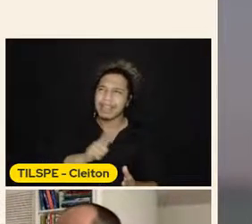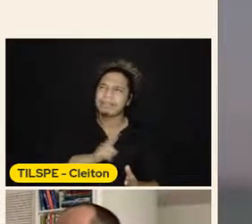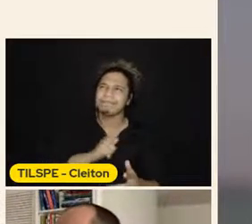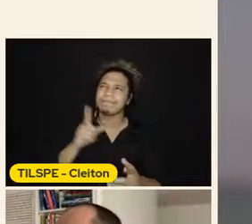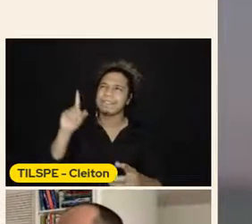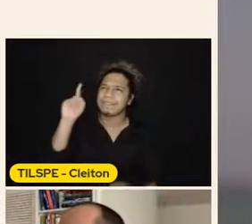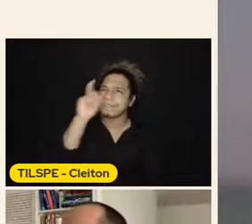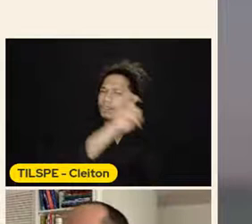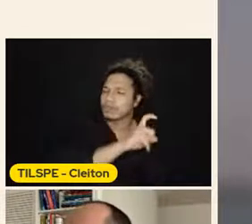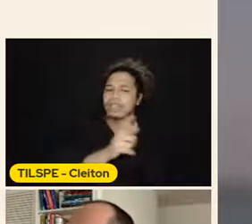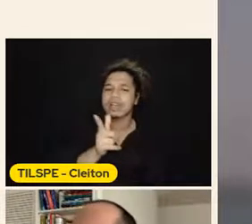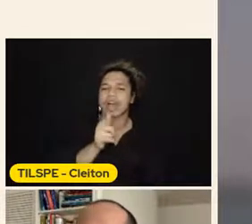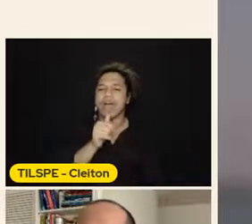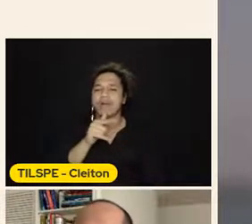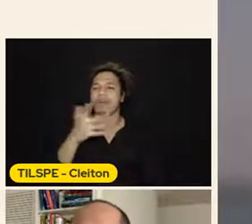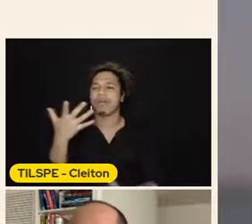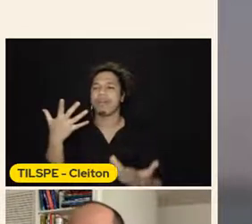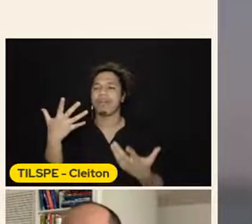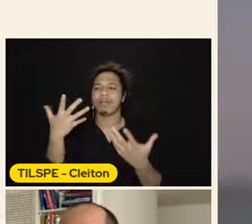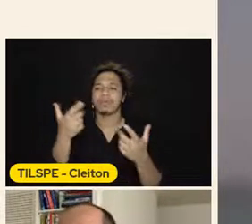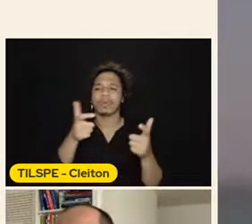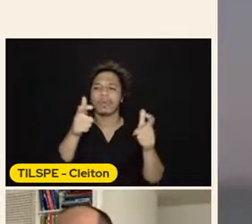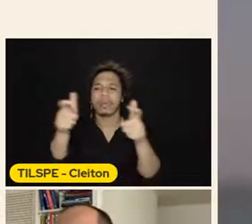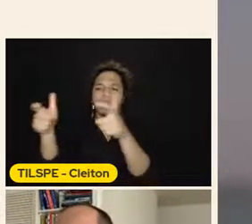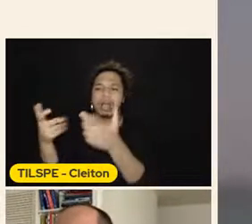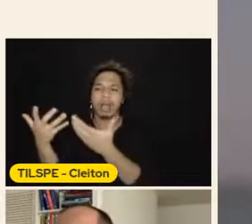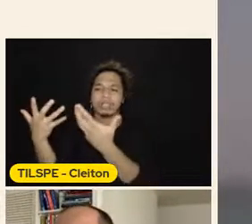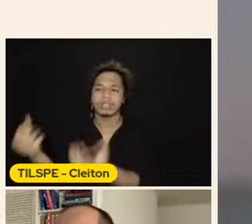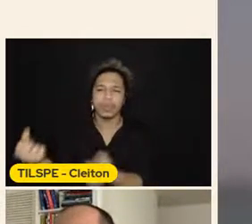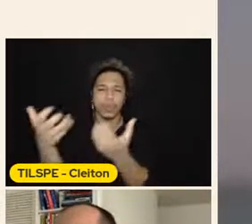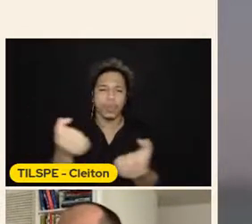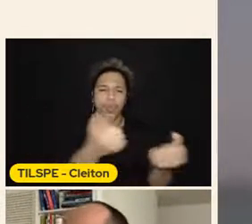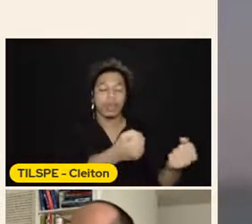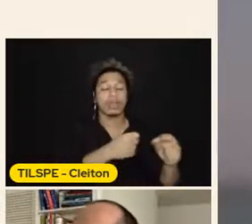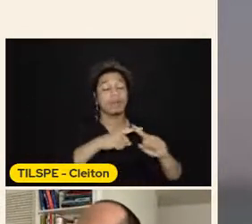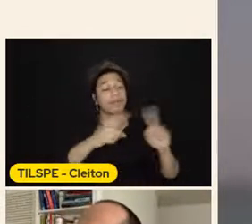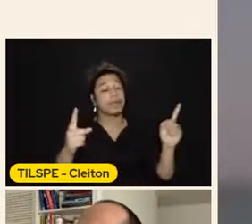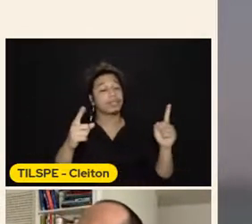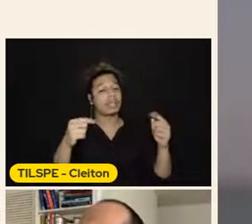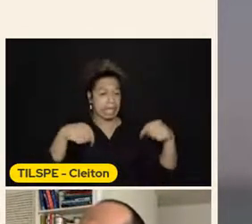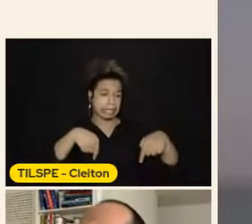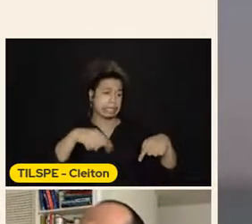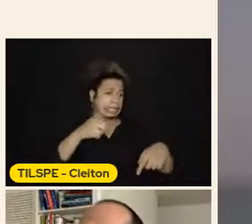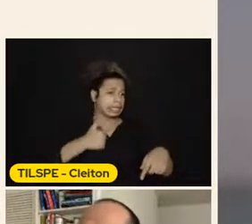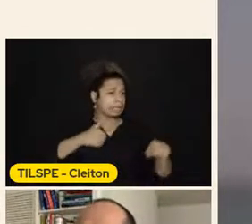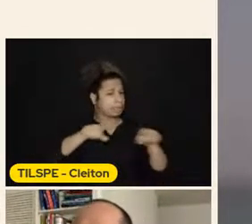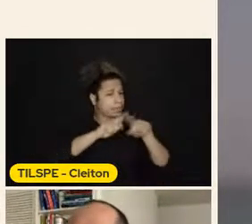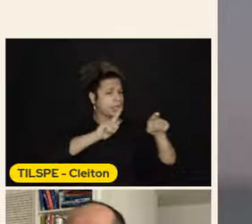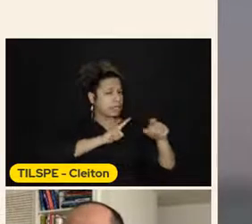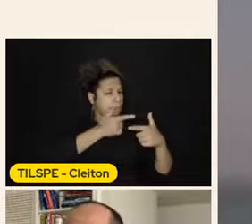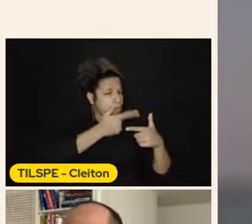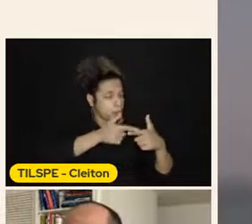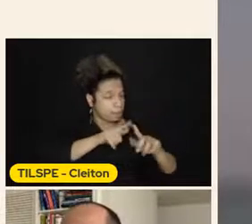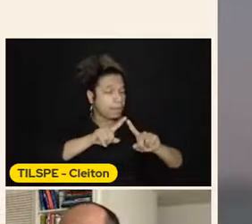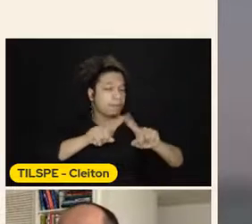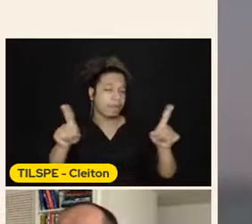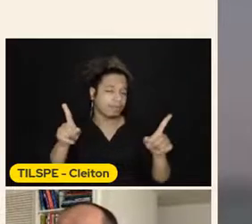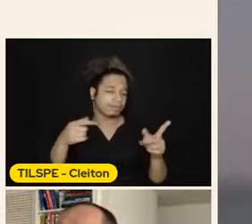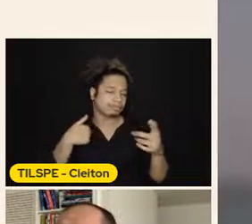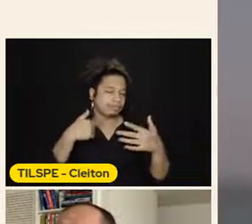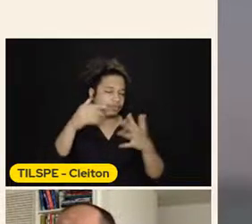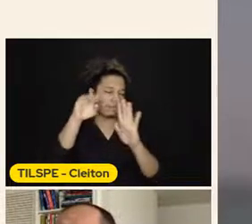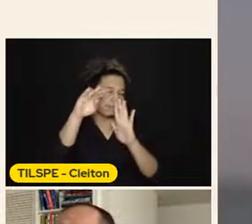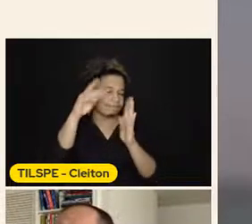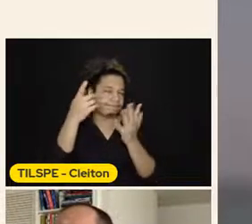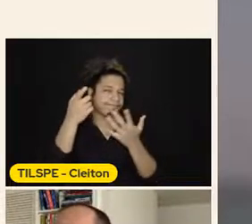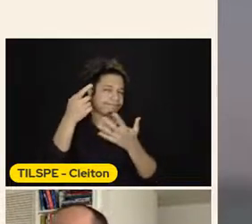forward. But when thinking about this water crisis that we have there, can students start thinking of ways